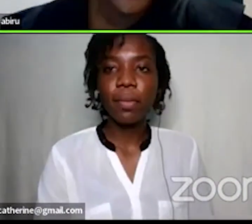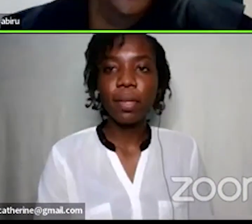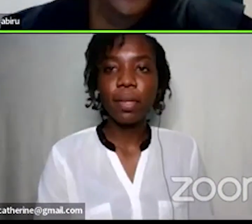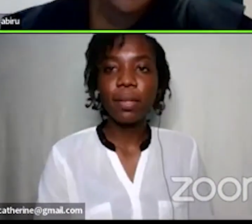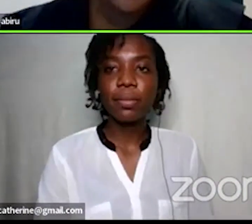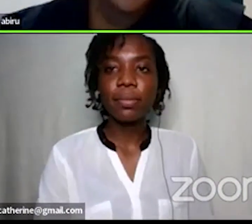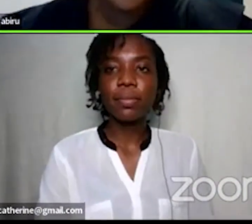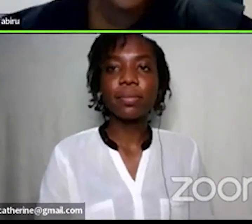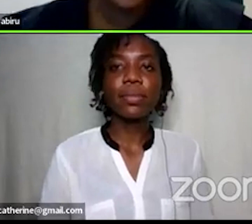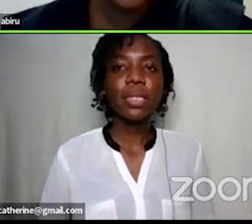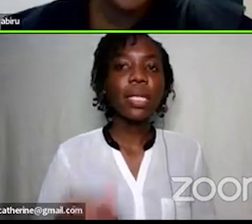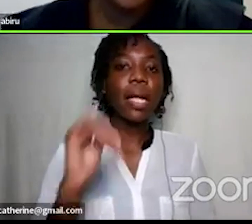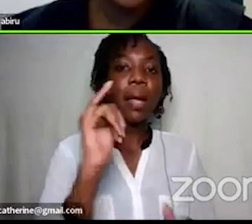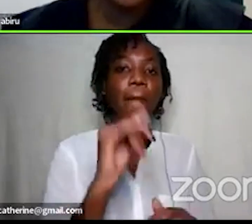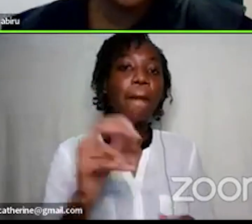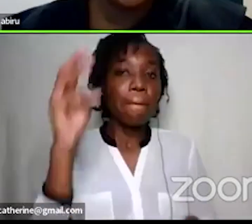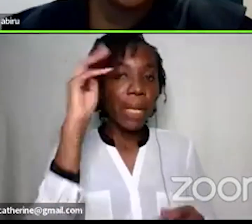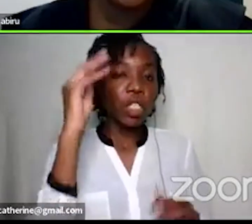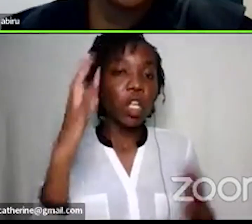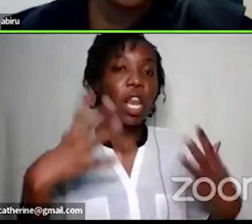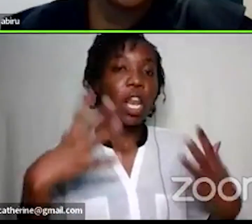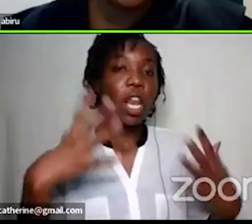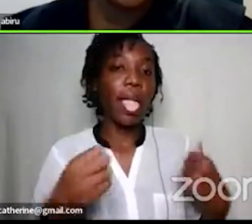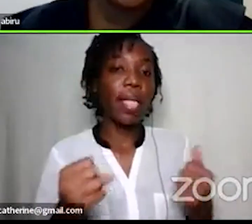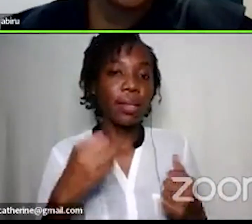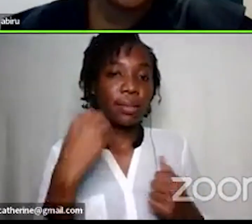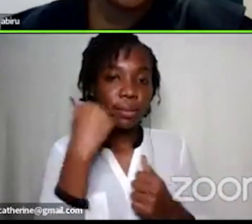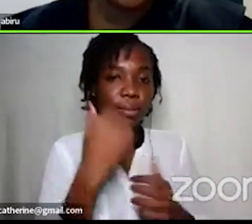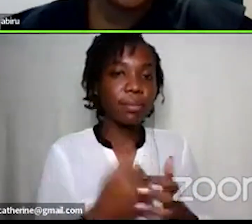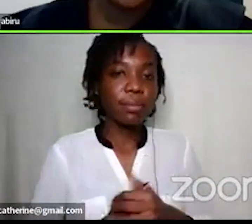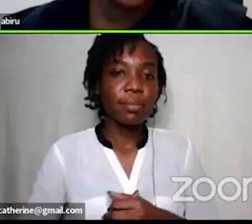health disorder. Okay.